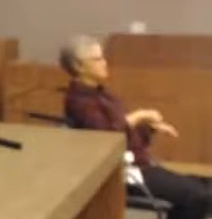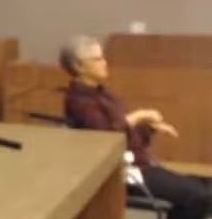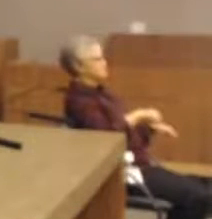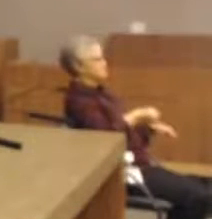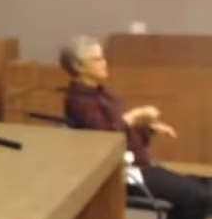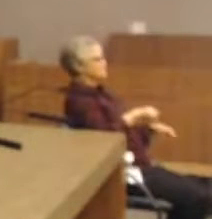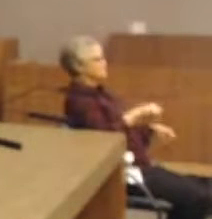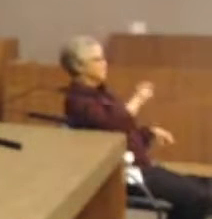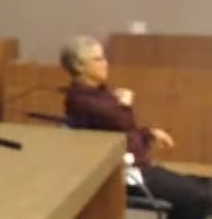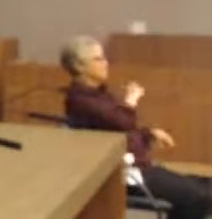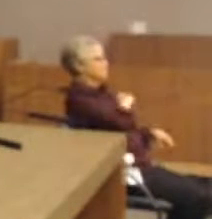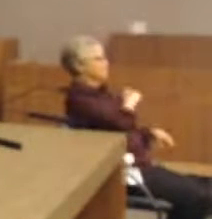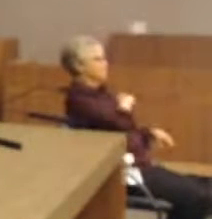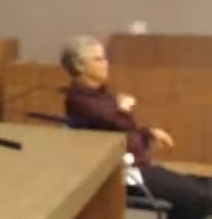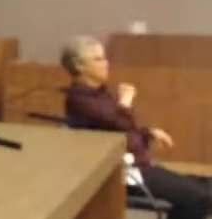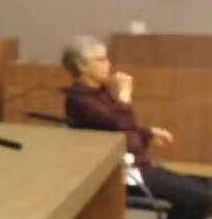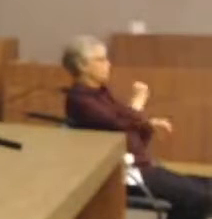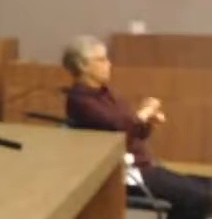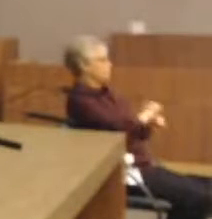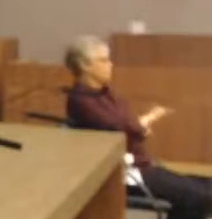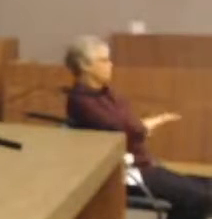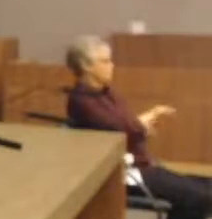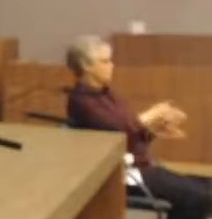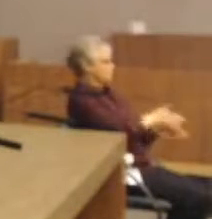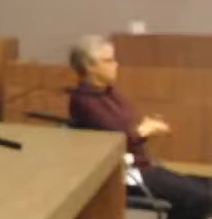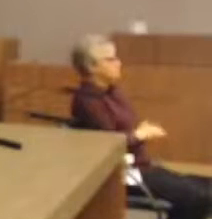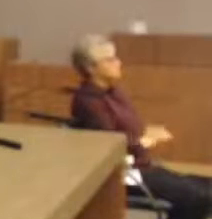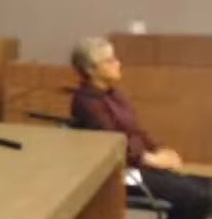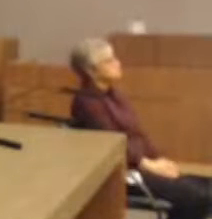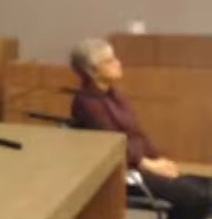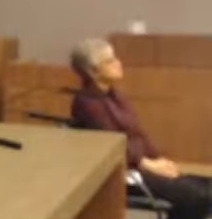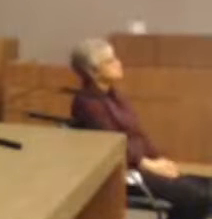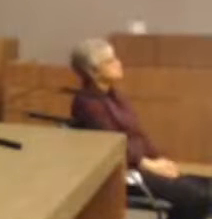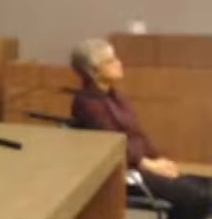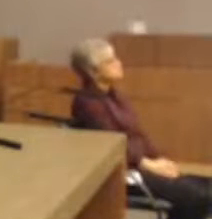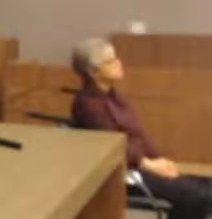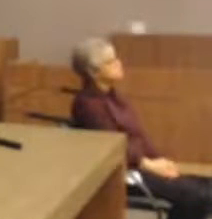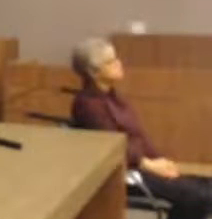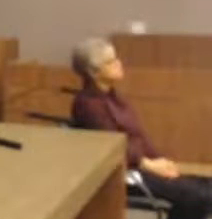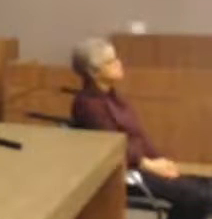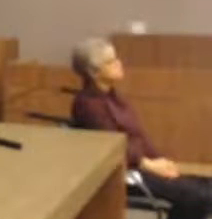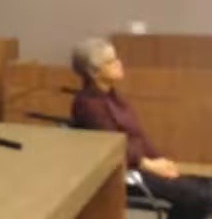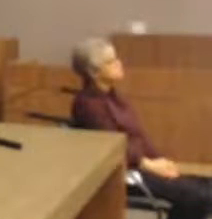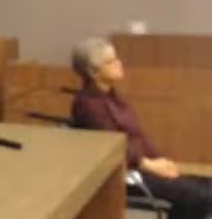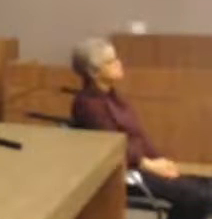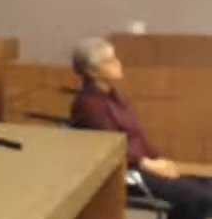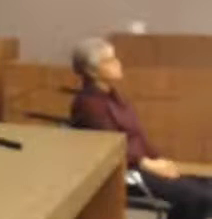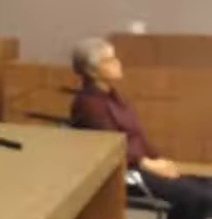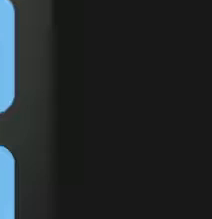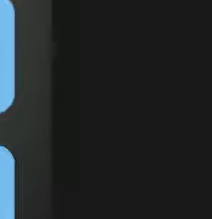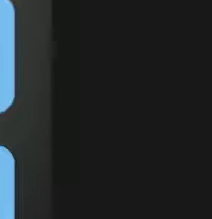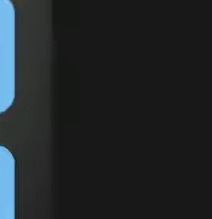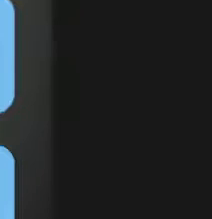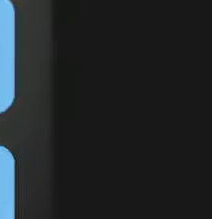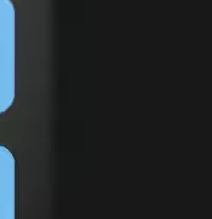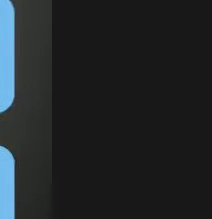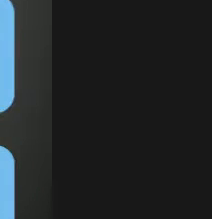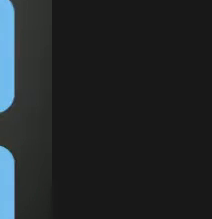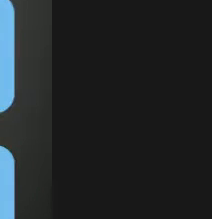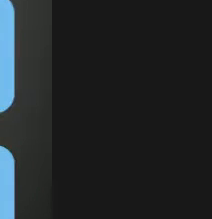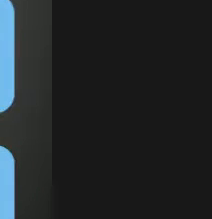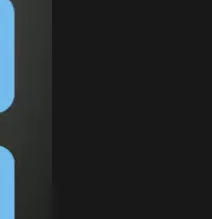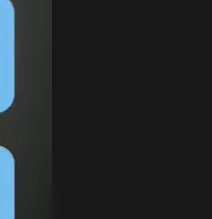Alcohol is another layer of challenge to this. So alcohol is going to affect a part of the brain that can